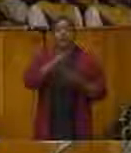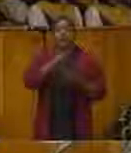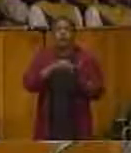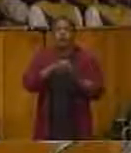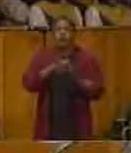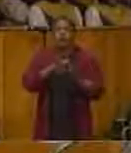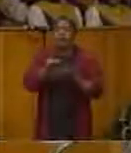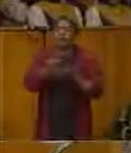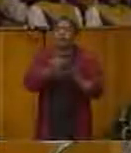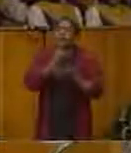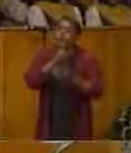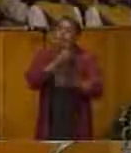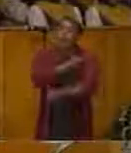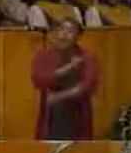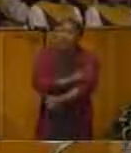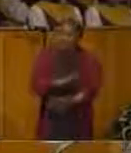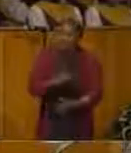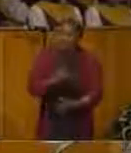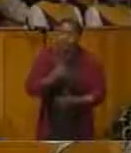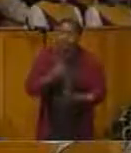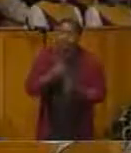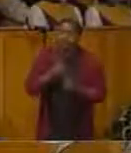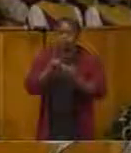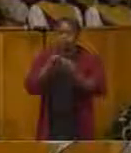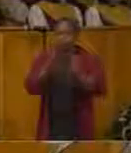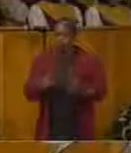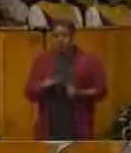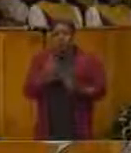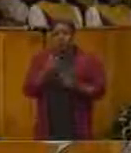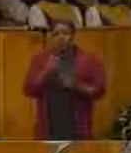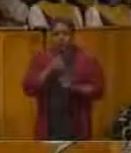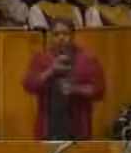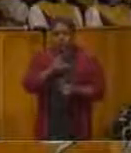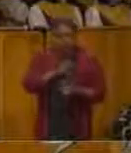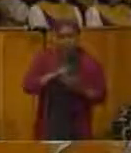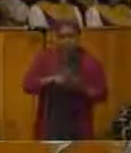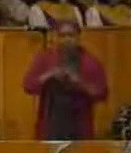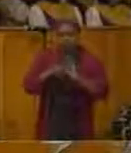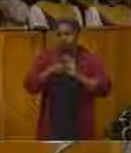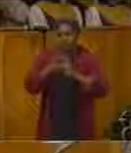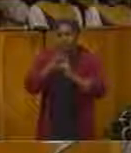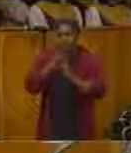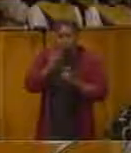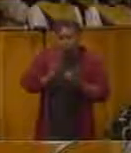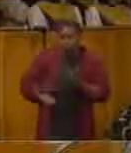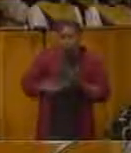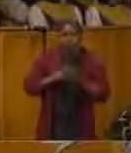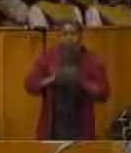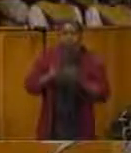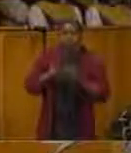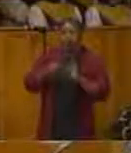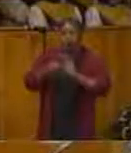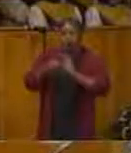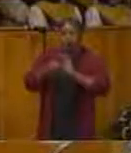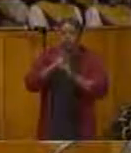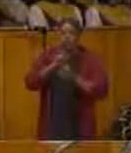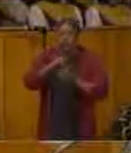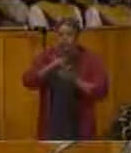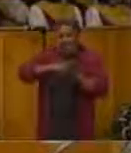is so powerful to shape who we are, reveal who we are, disclose our real intentions